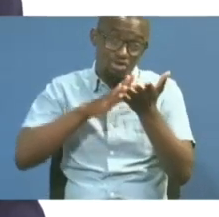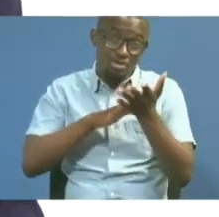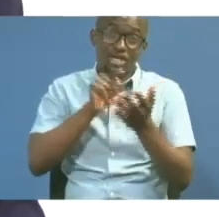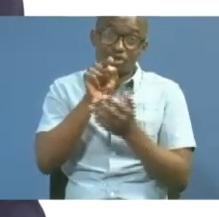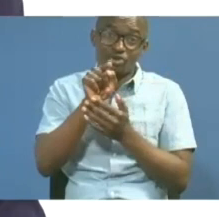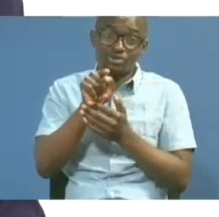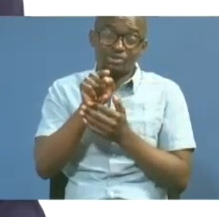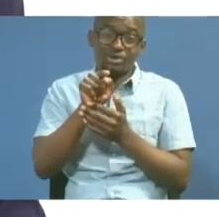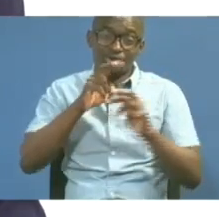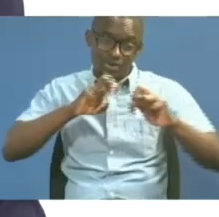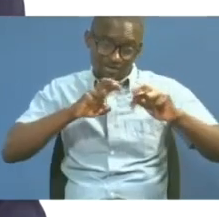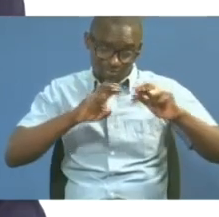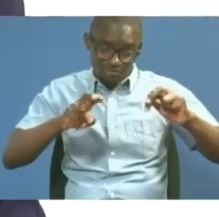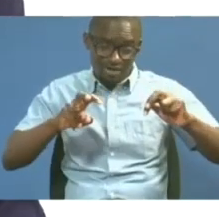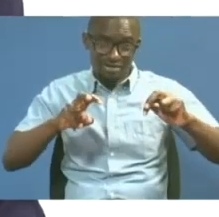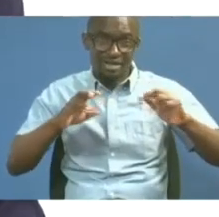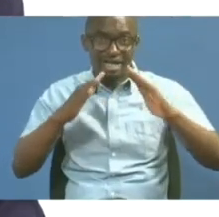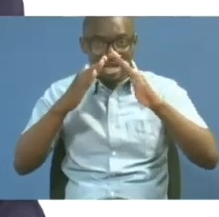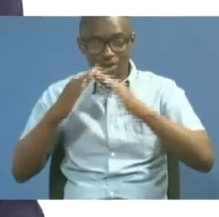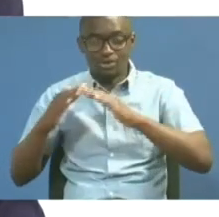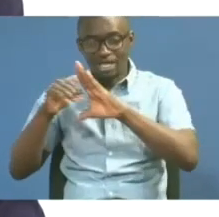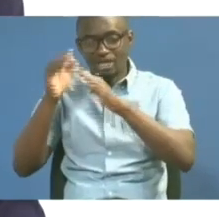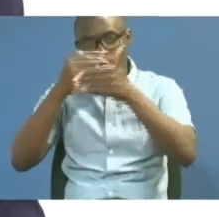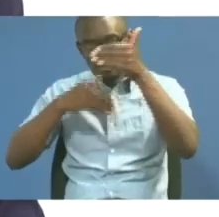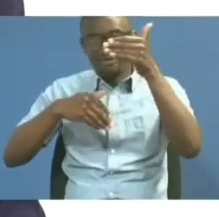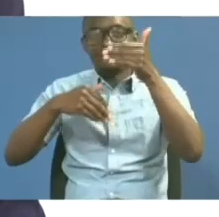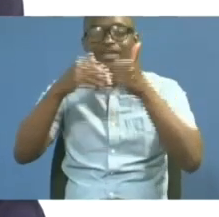seek residence within the university